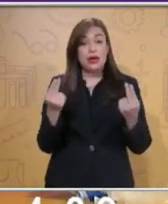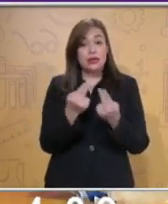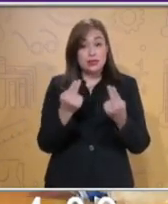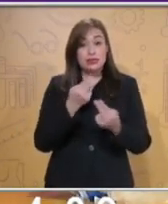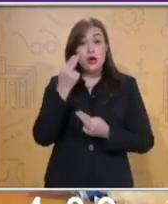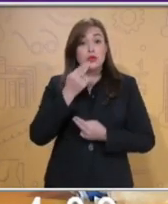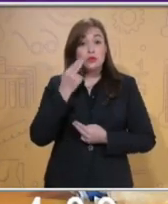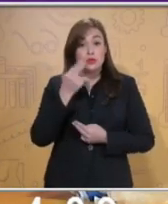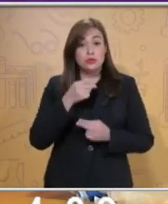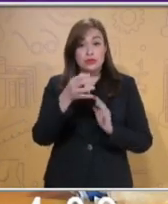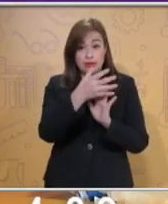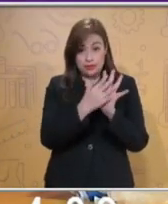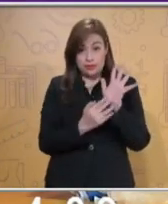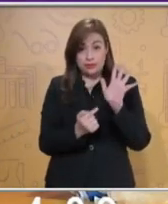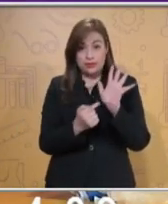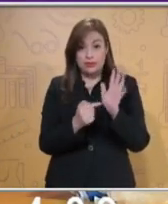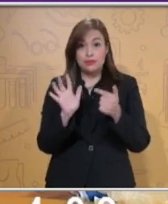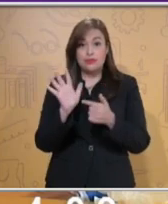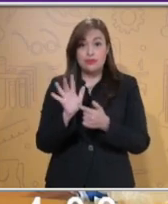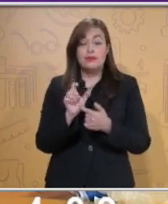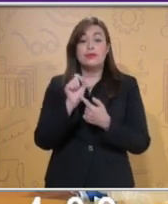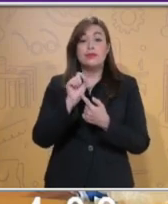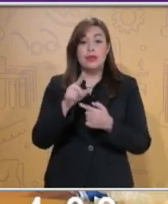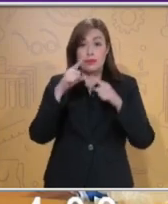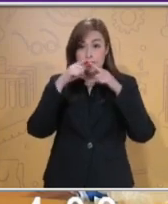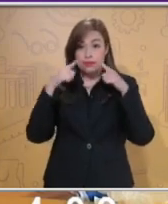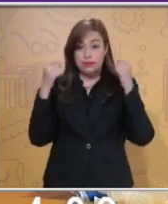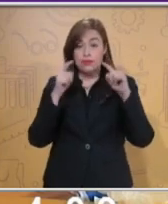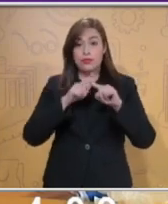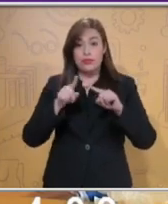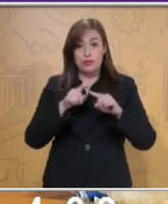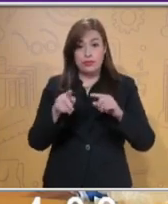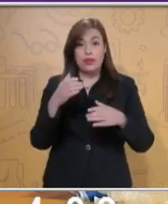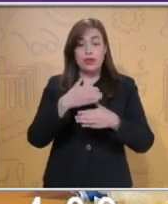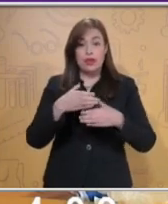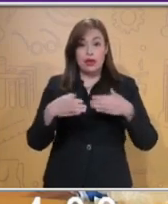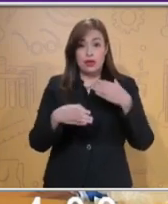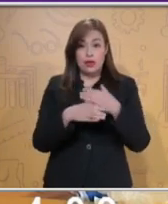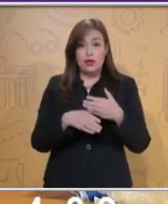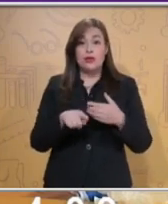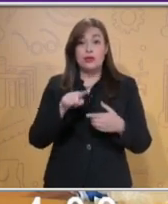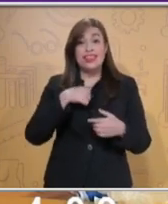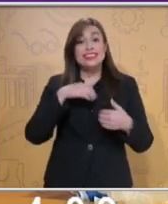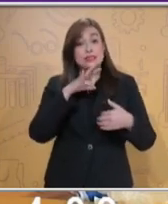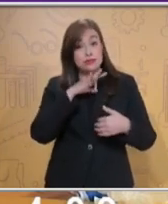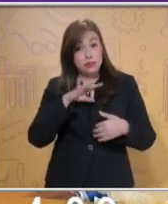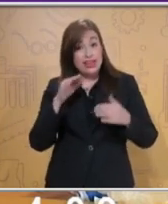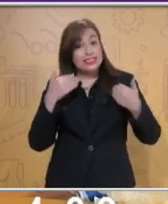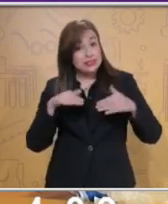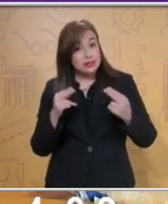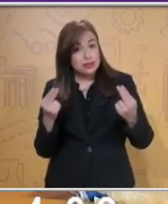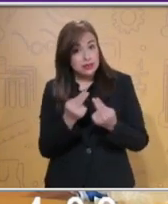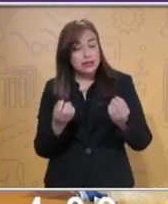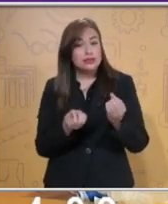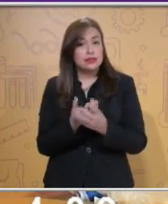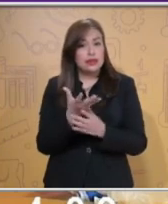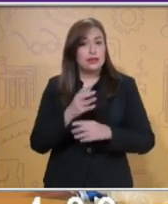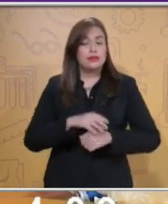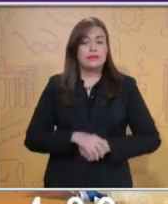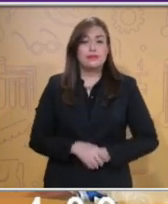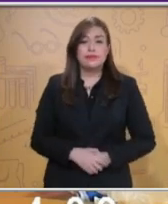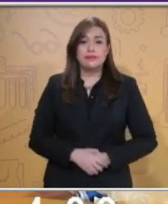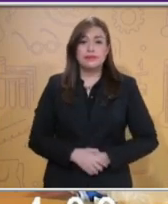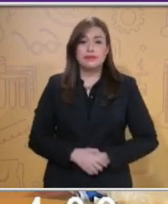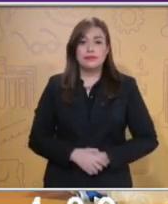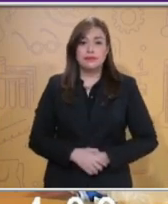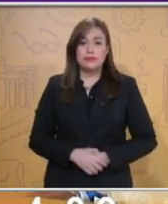do the same. You need to use that articles to protect you outside. Well, today we're going to